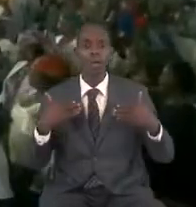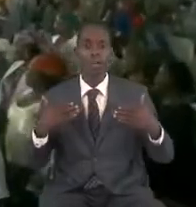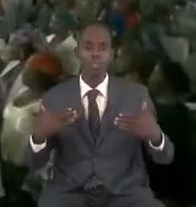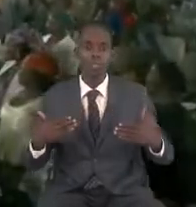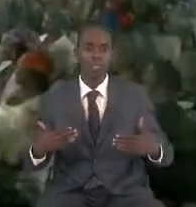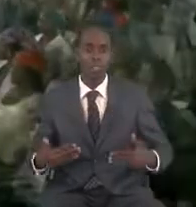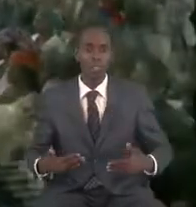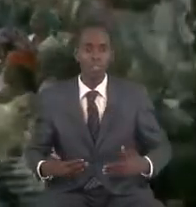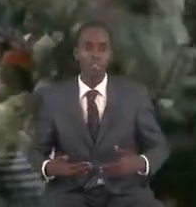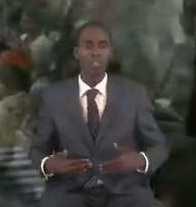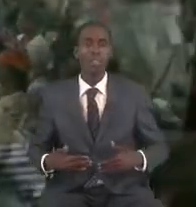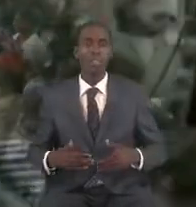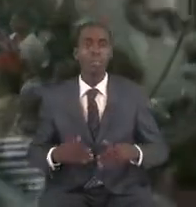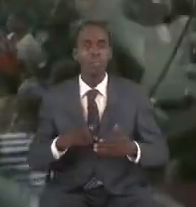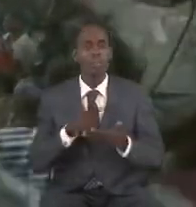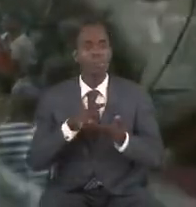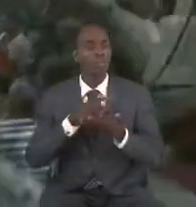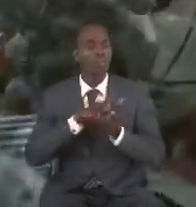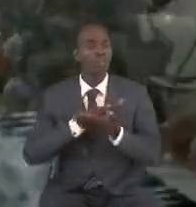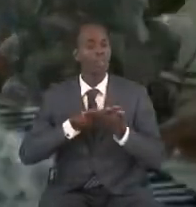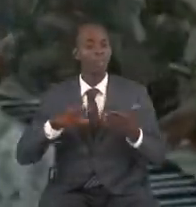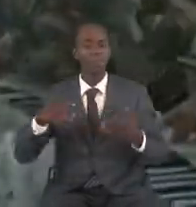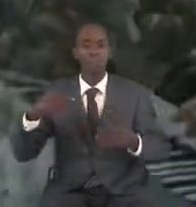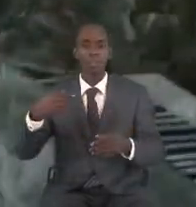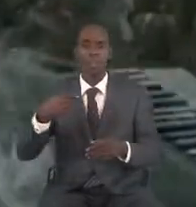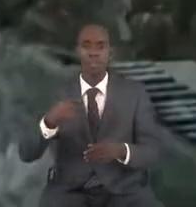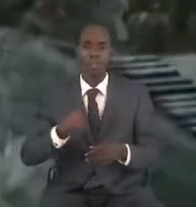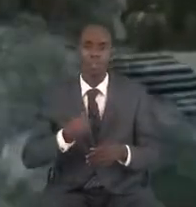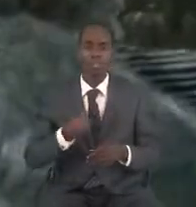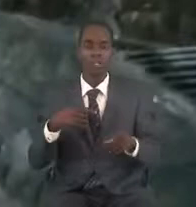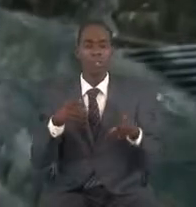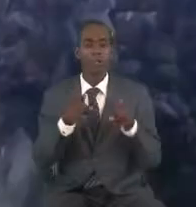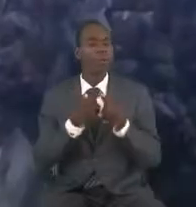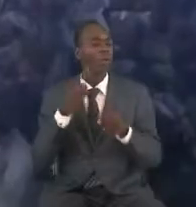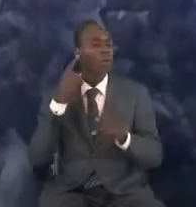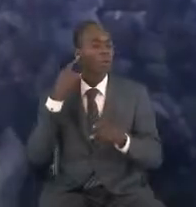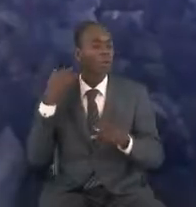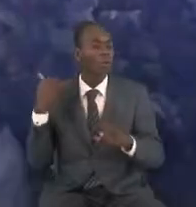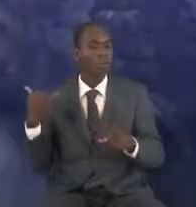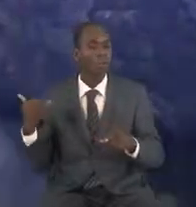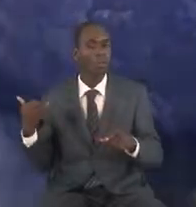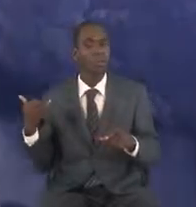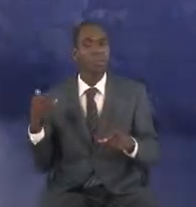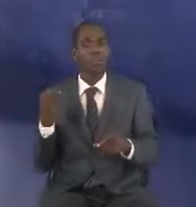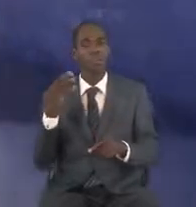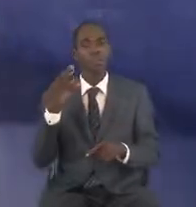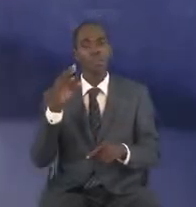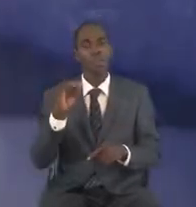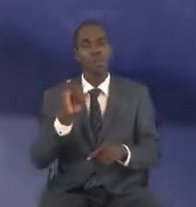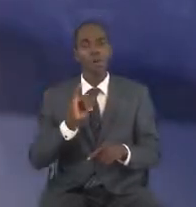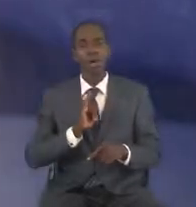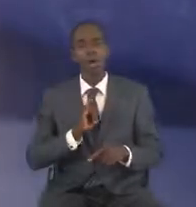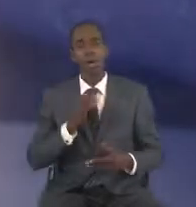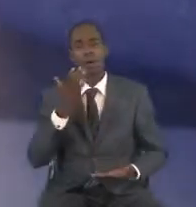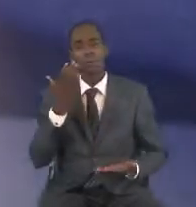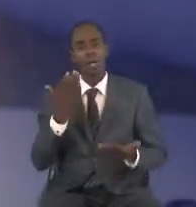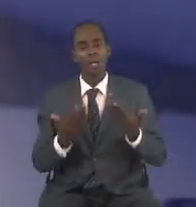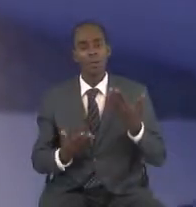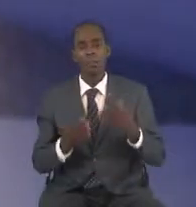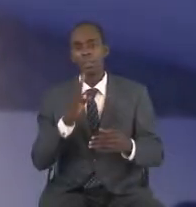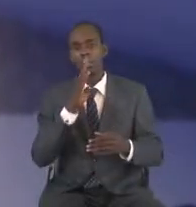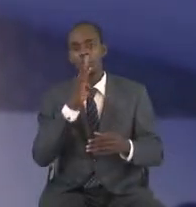body. Purify me like gold, so that I might